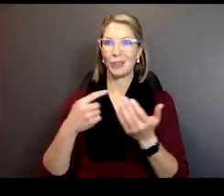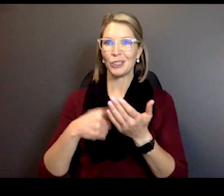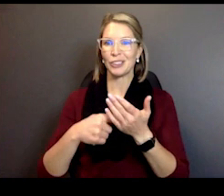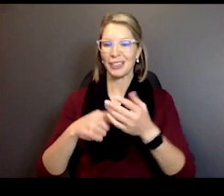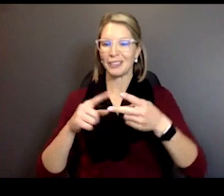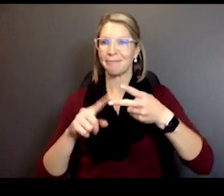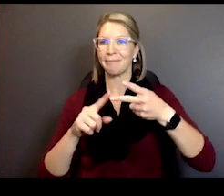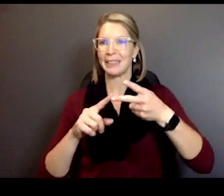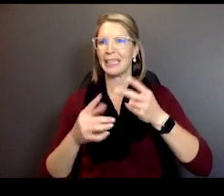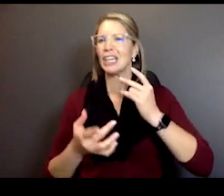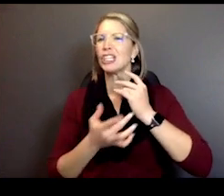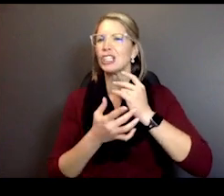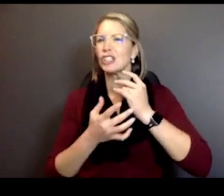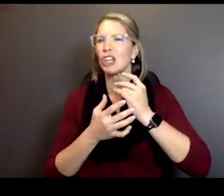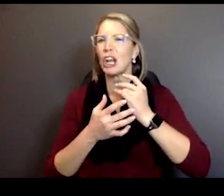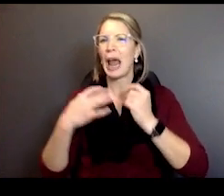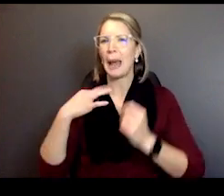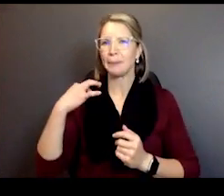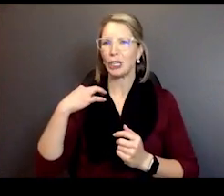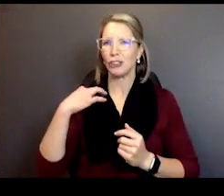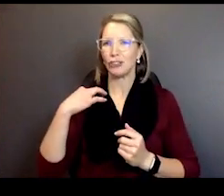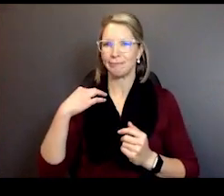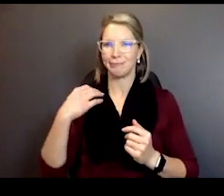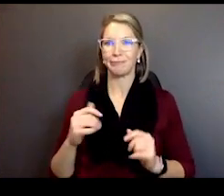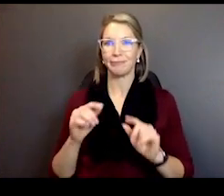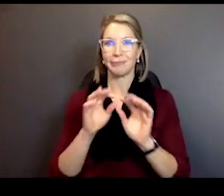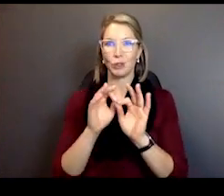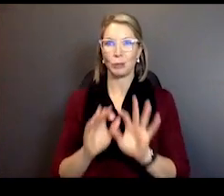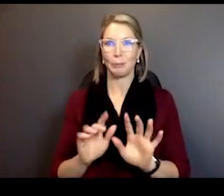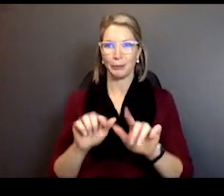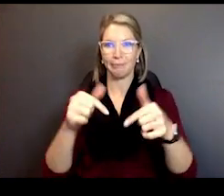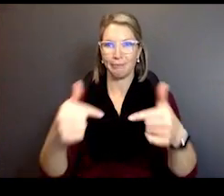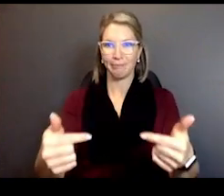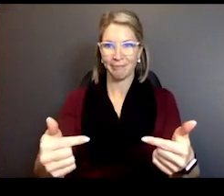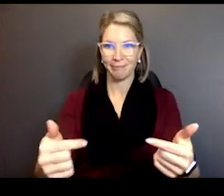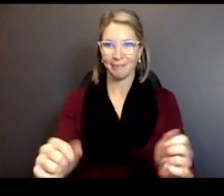Now, we will take a look at the steps for using the digital application.